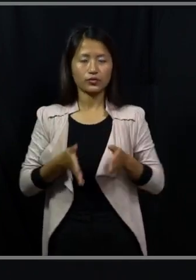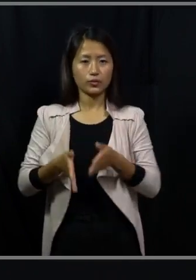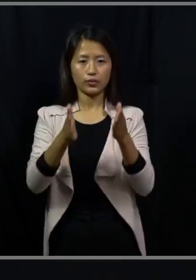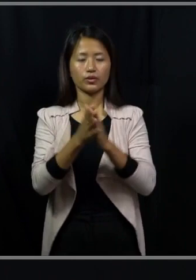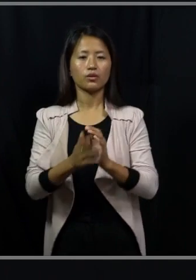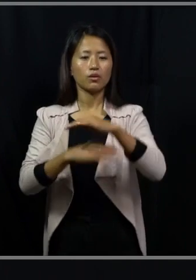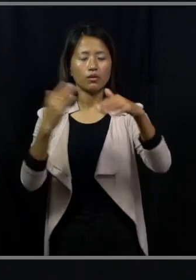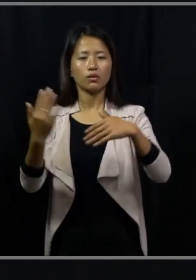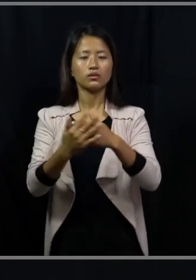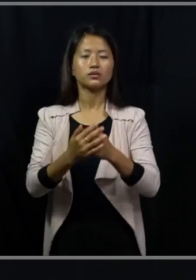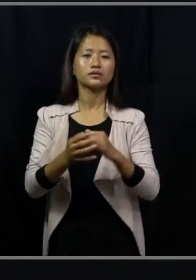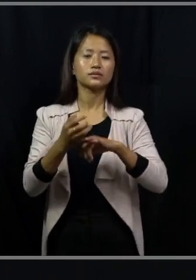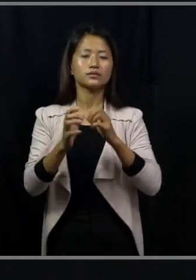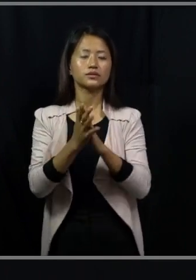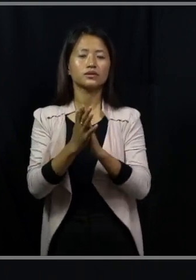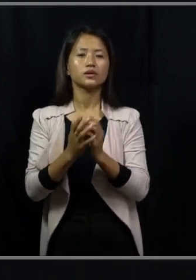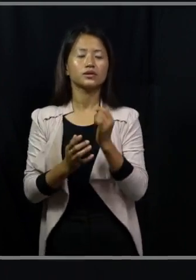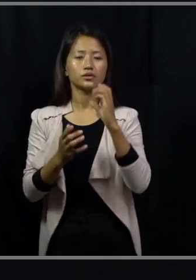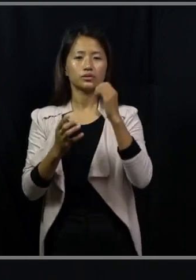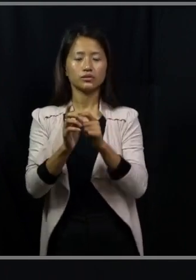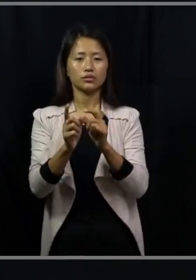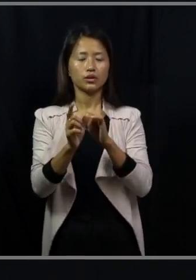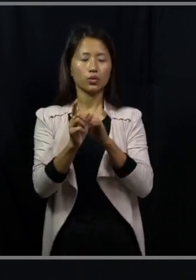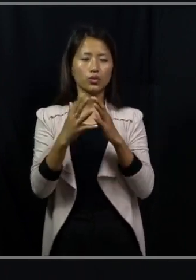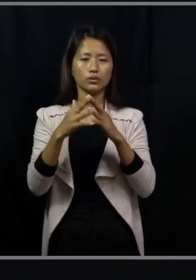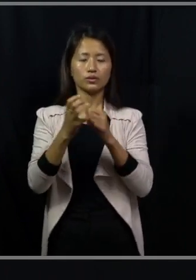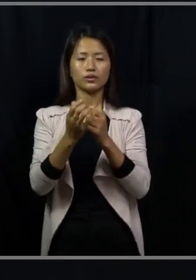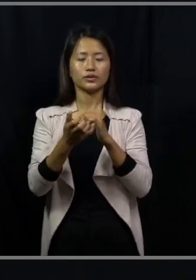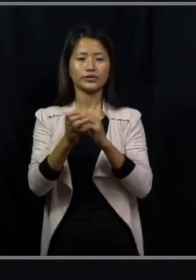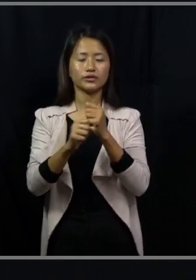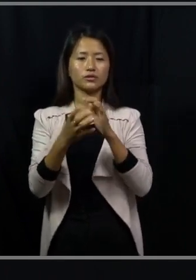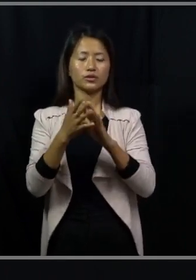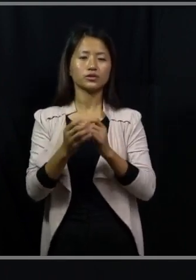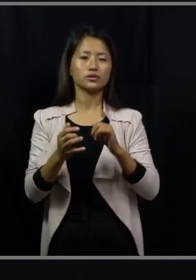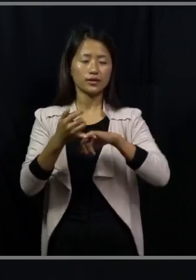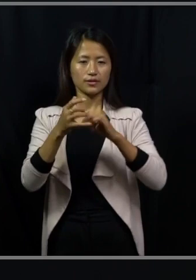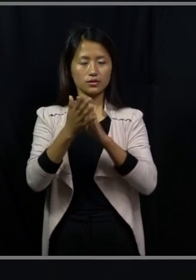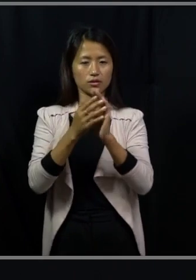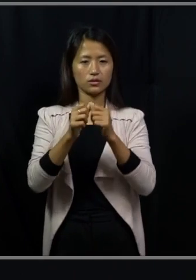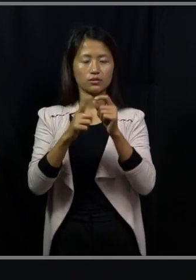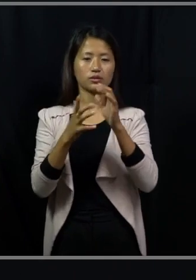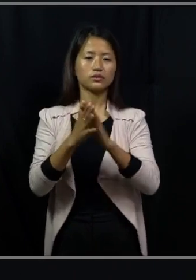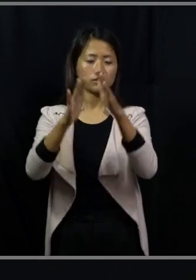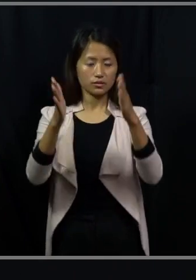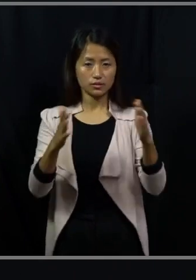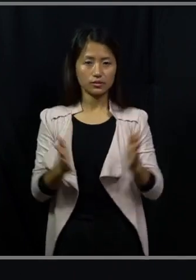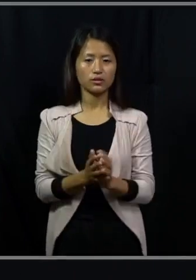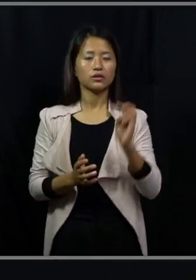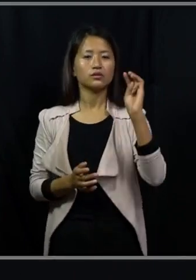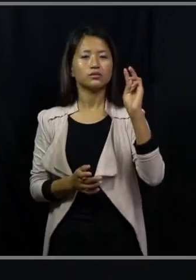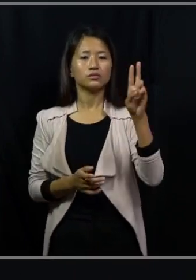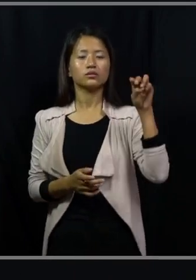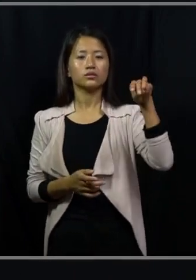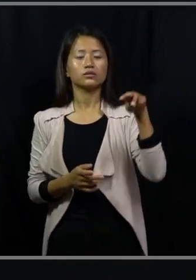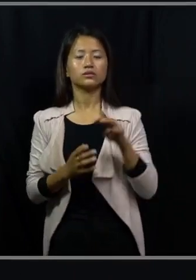therefore the whole system is called cuneiform or a wedge shape. And so by 2600